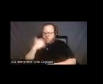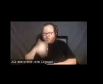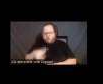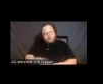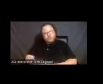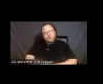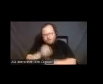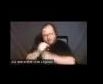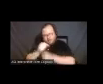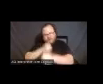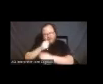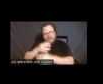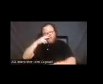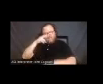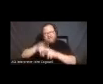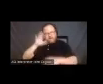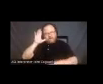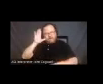a year of fun.